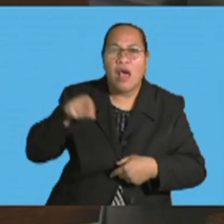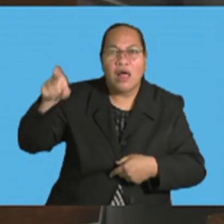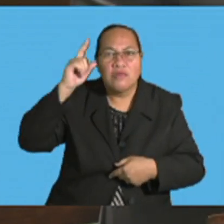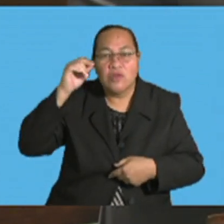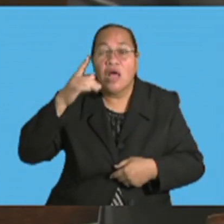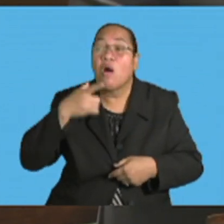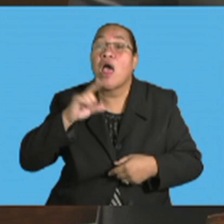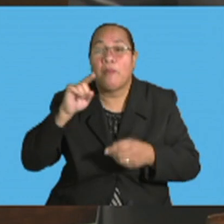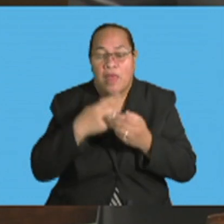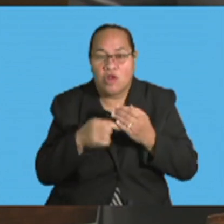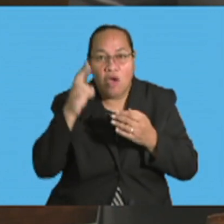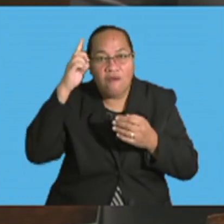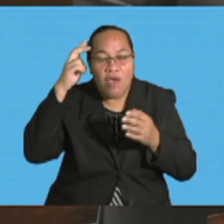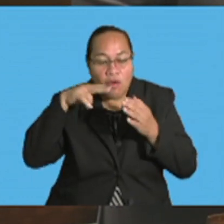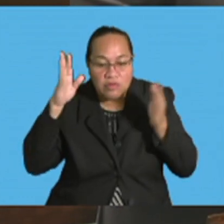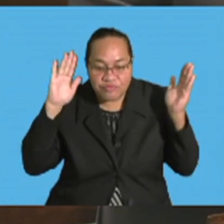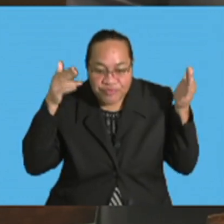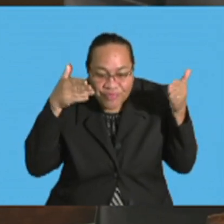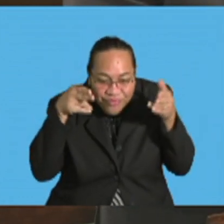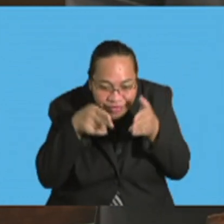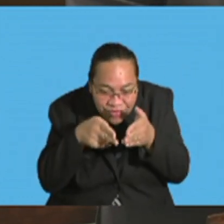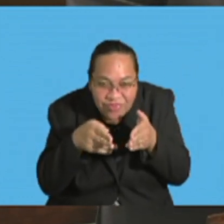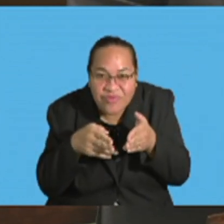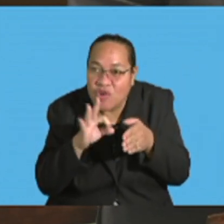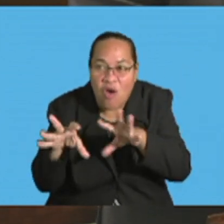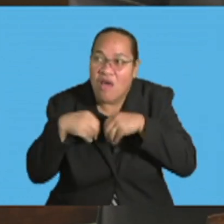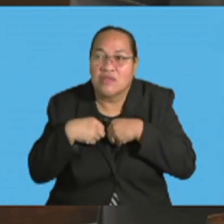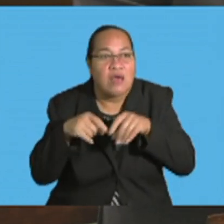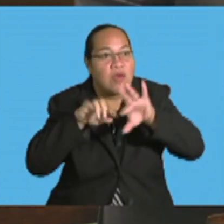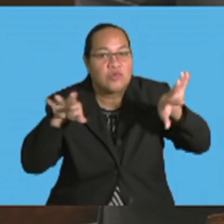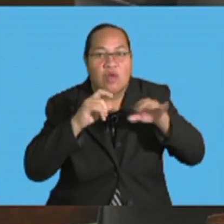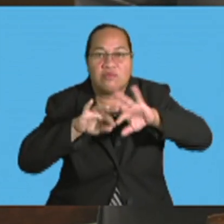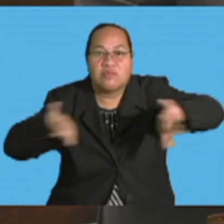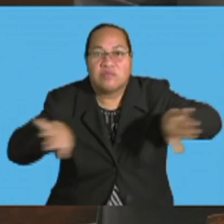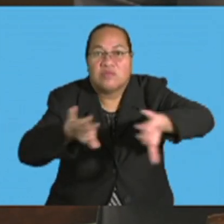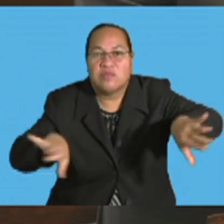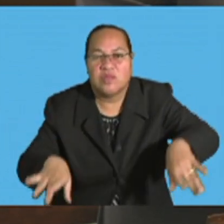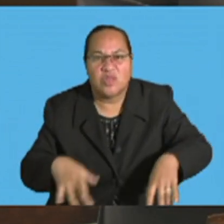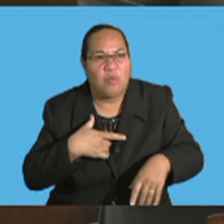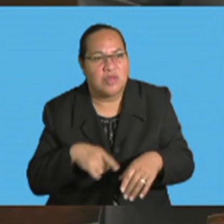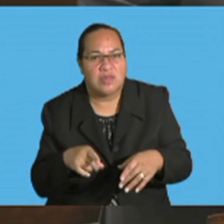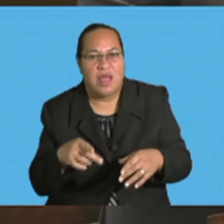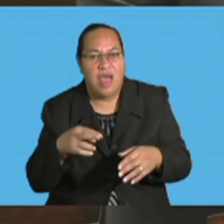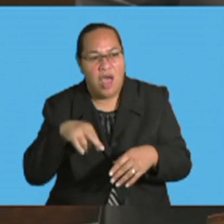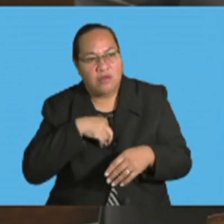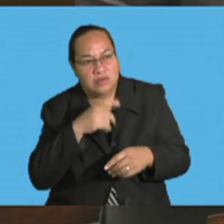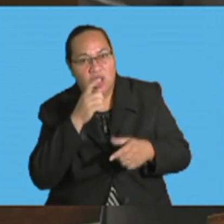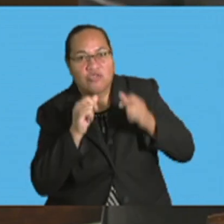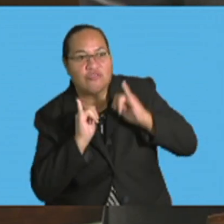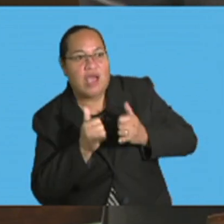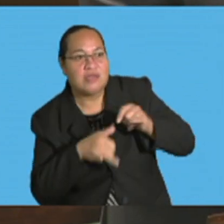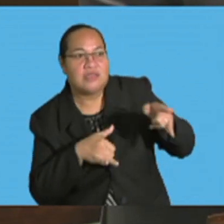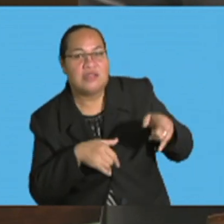view of the world through the clouded lens of ethnicity, of religion, and background. We